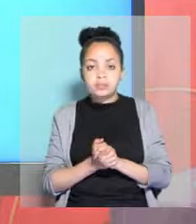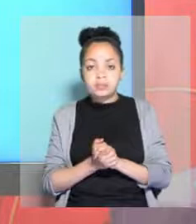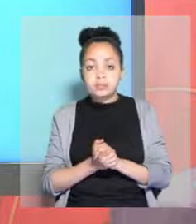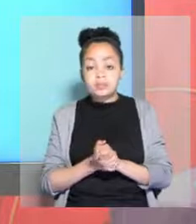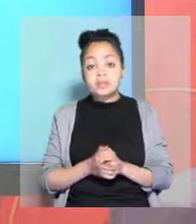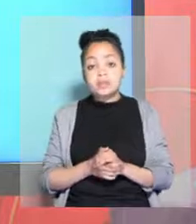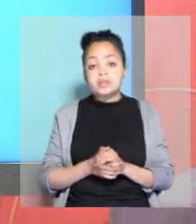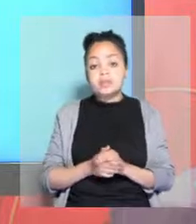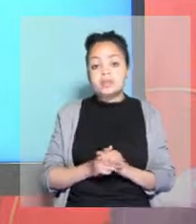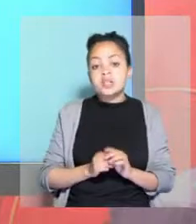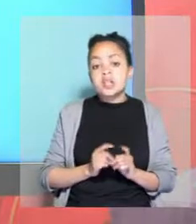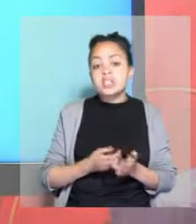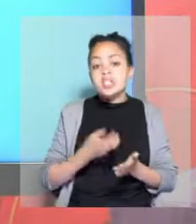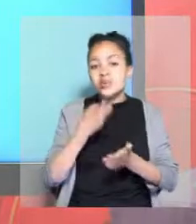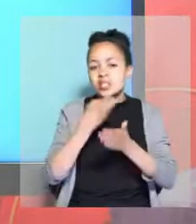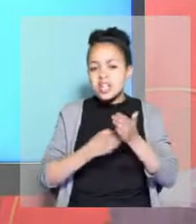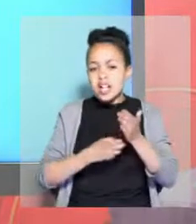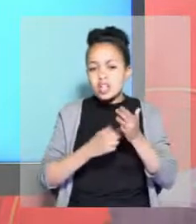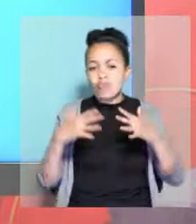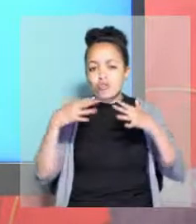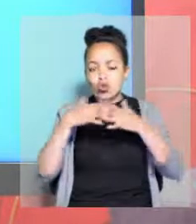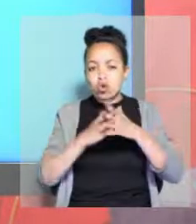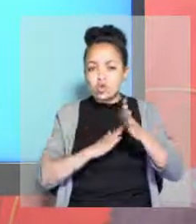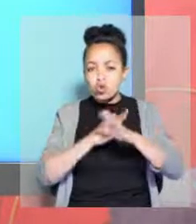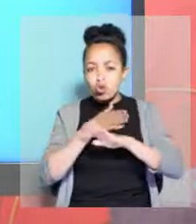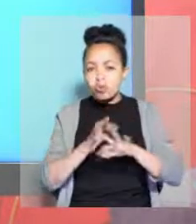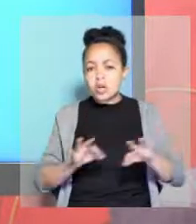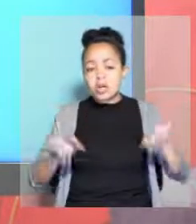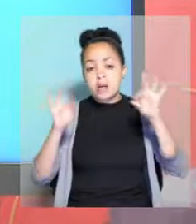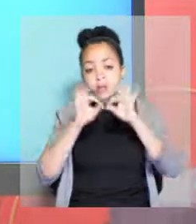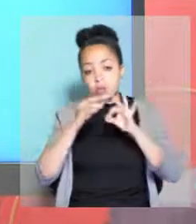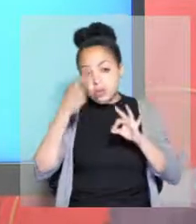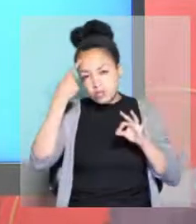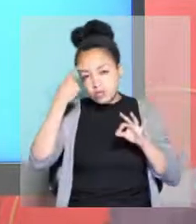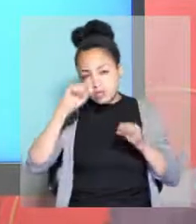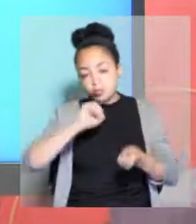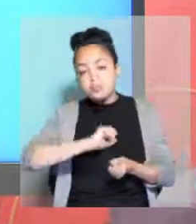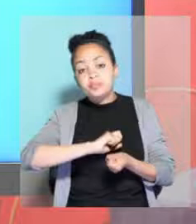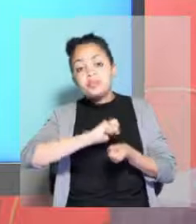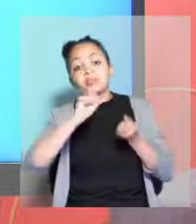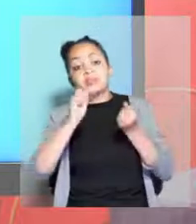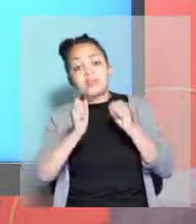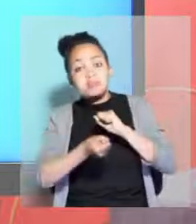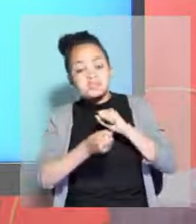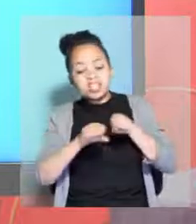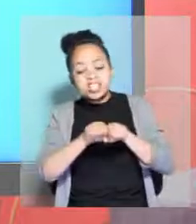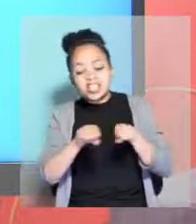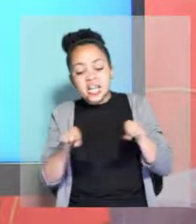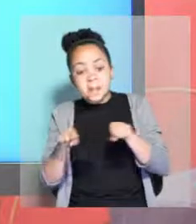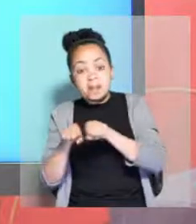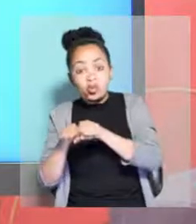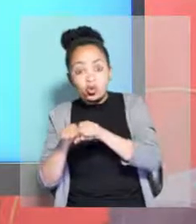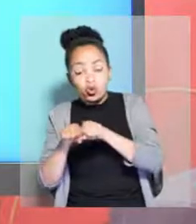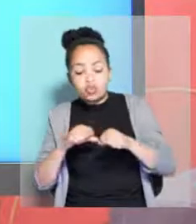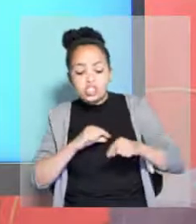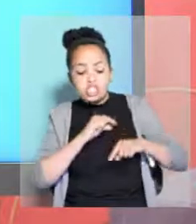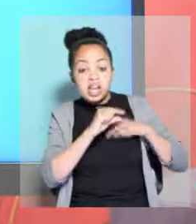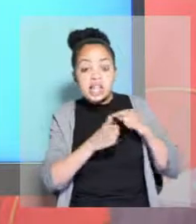As a result of crossover, which is important for exchanging a segment of genetic